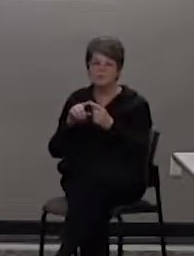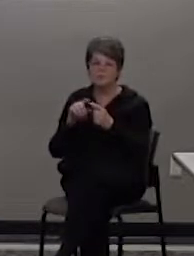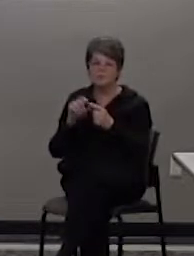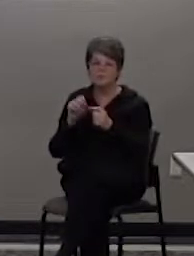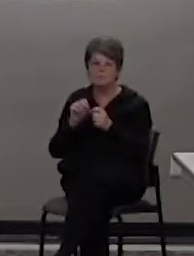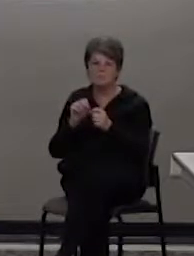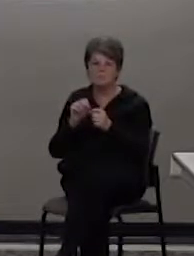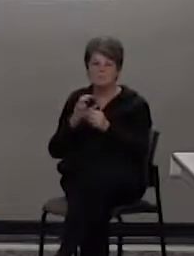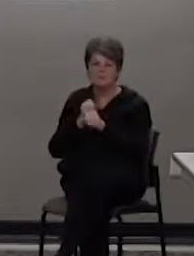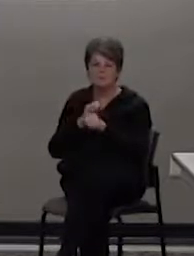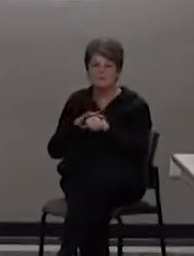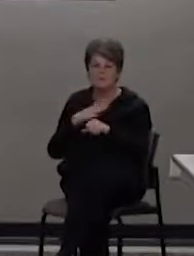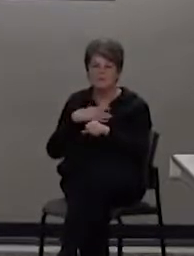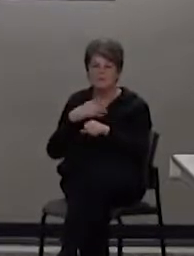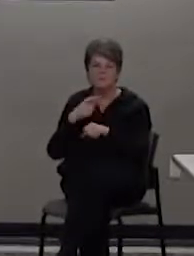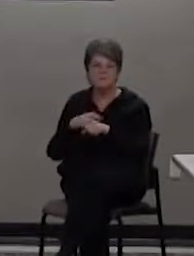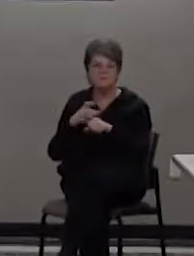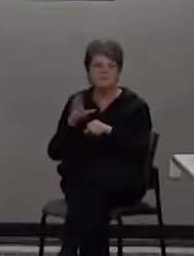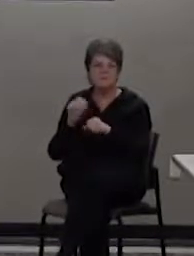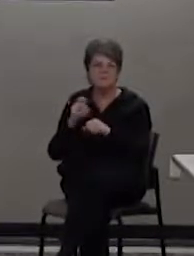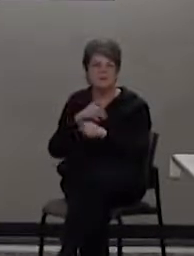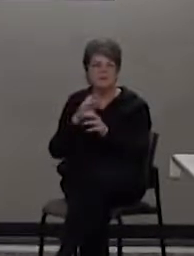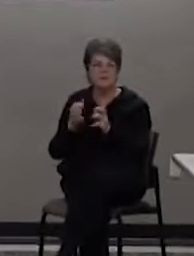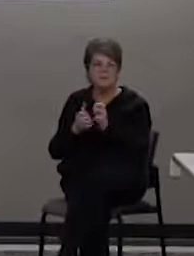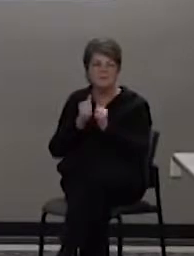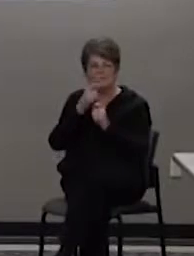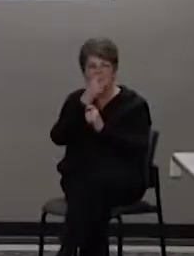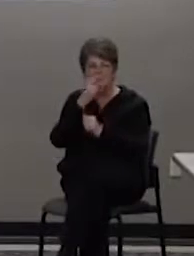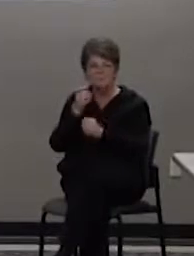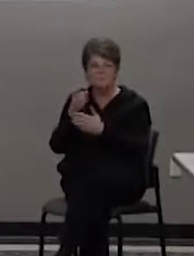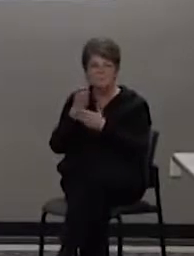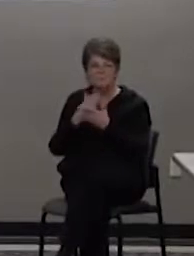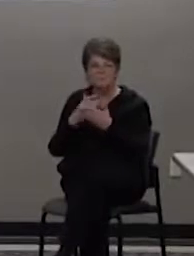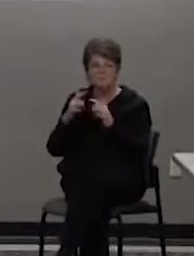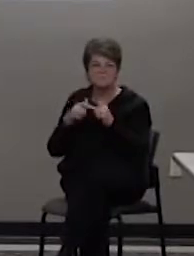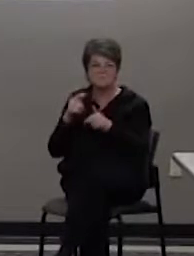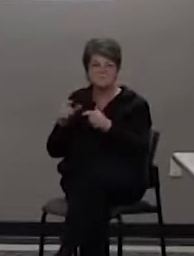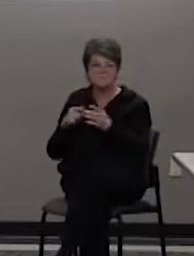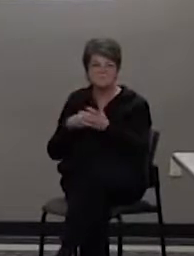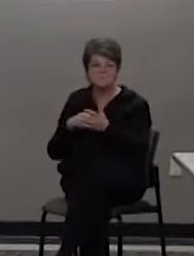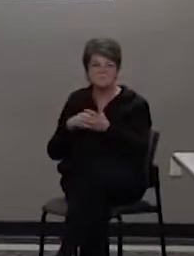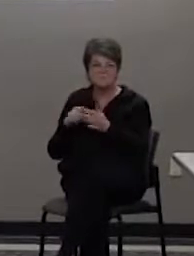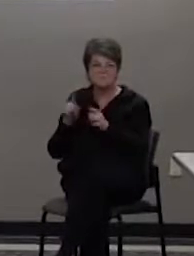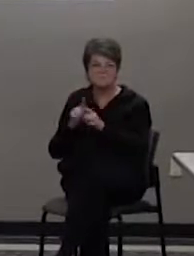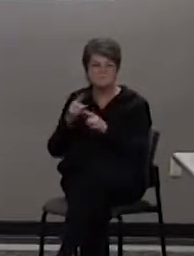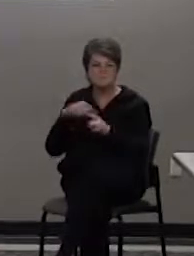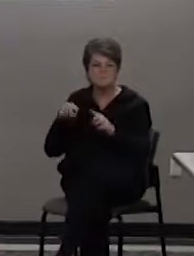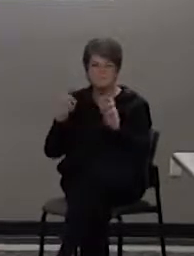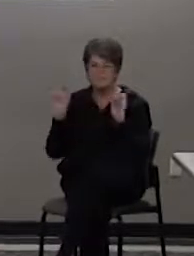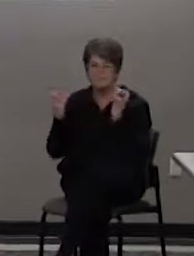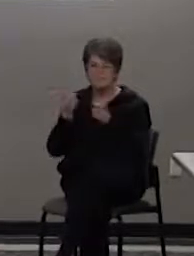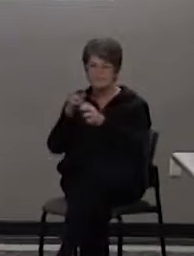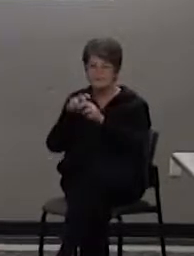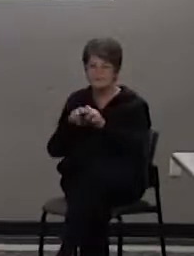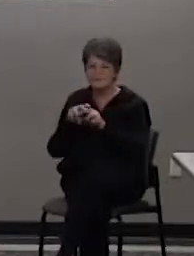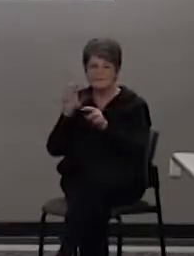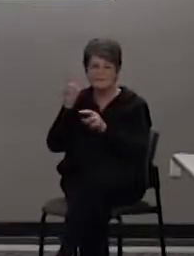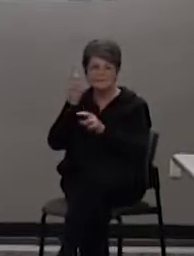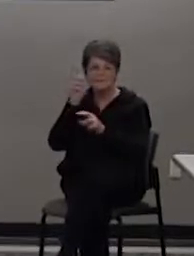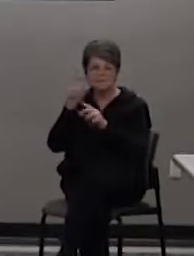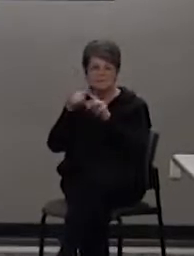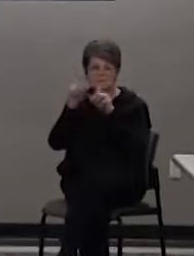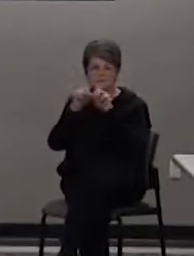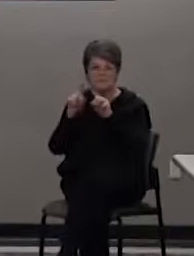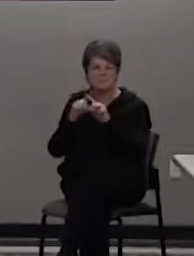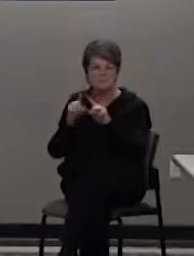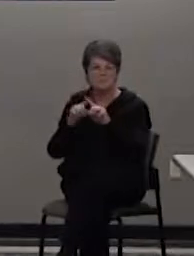moment. Well, I think the most fascinating part about this is, you know, as we sit and listen to all the different pieces and